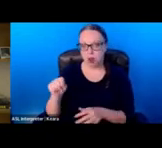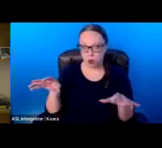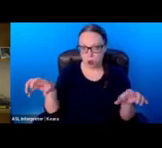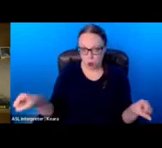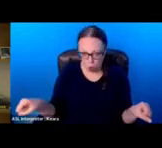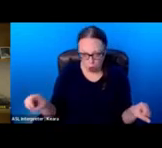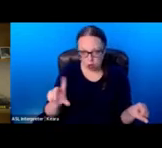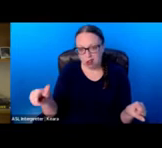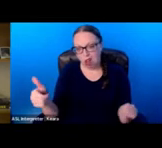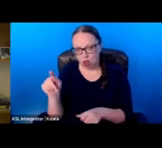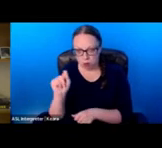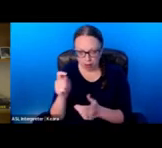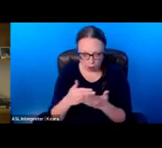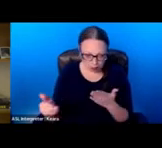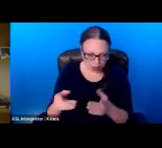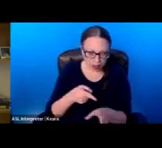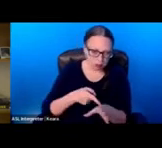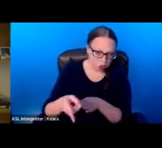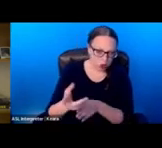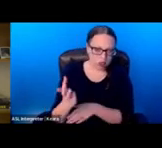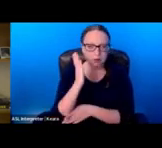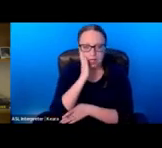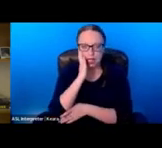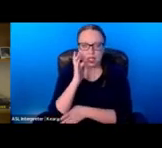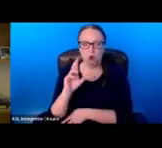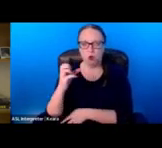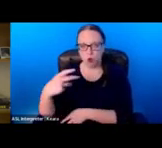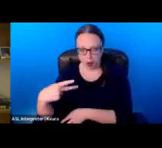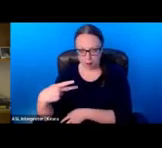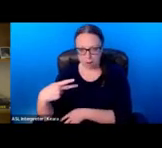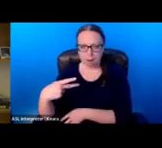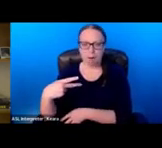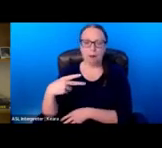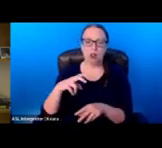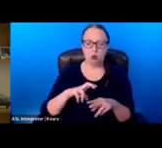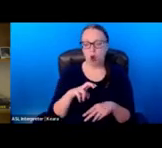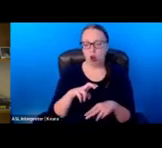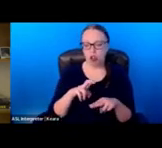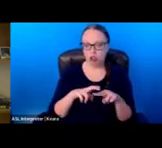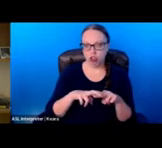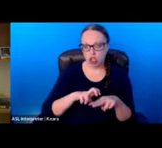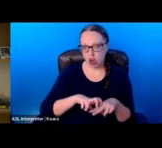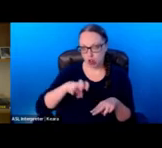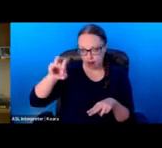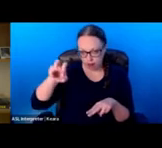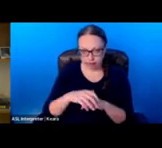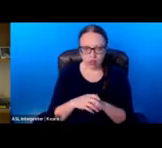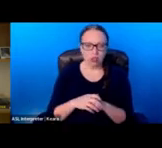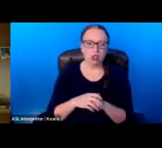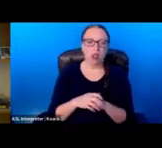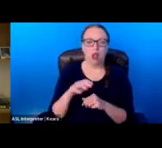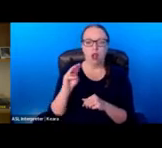bathroom modifications, specialized bed, ramp or chairlift, remote monitoring